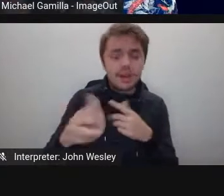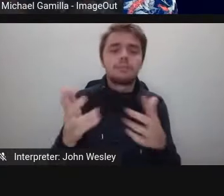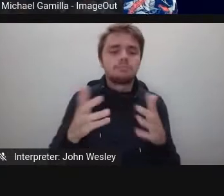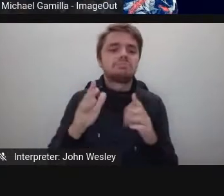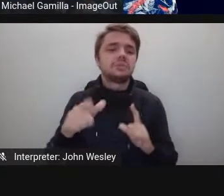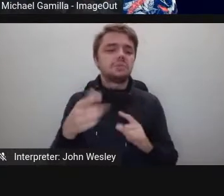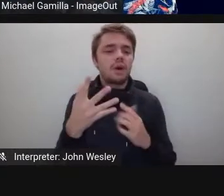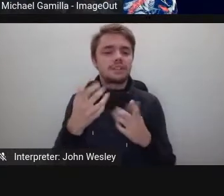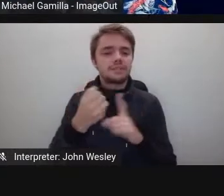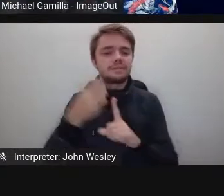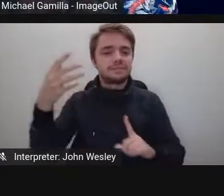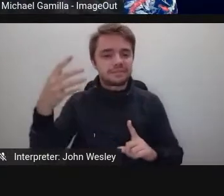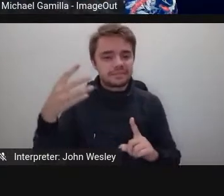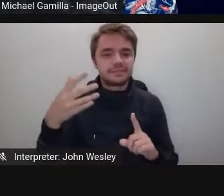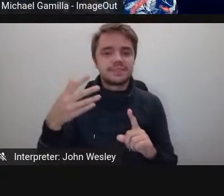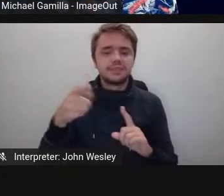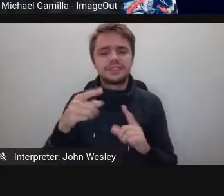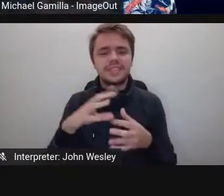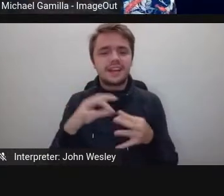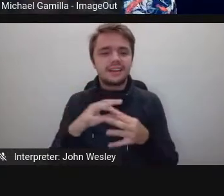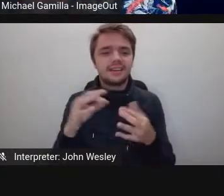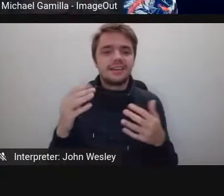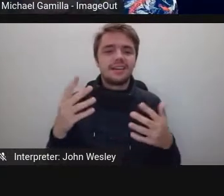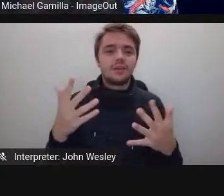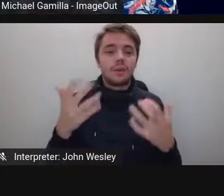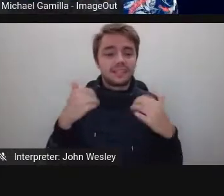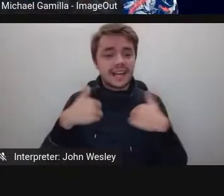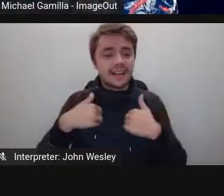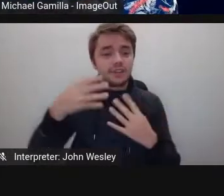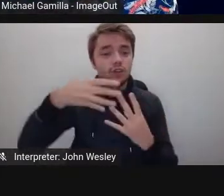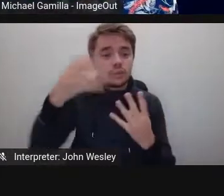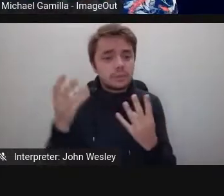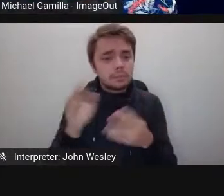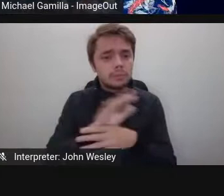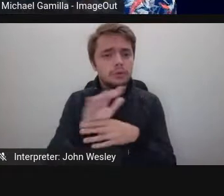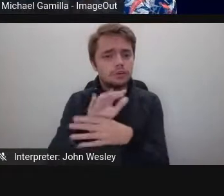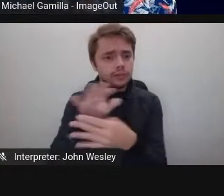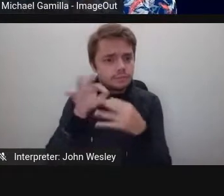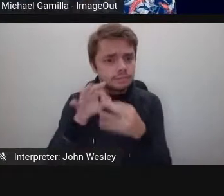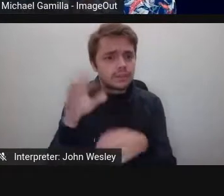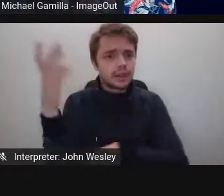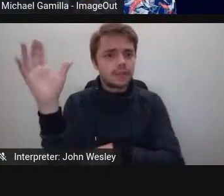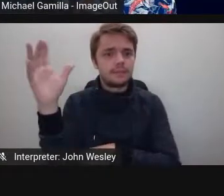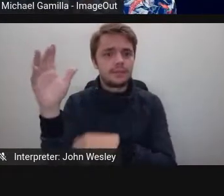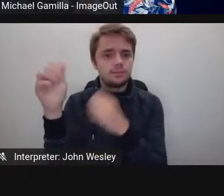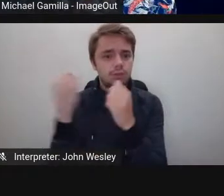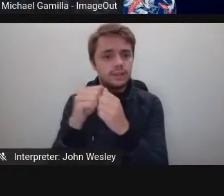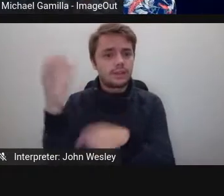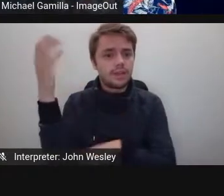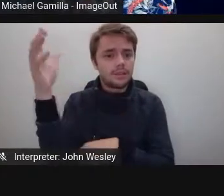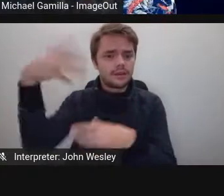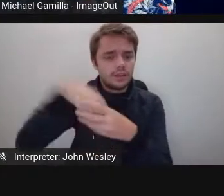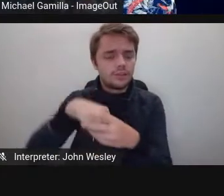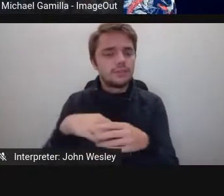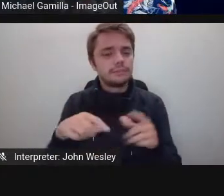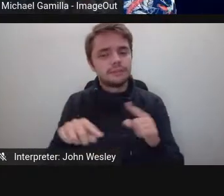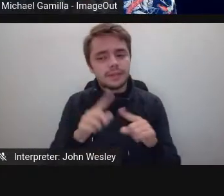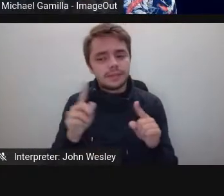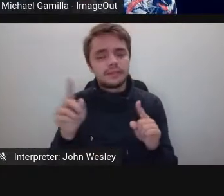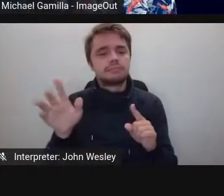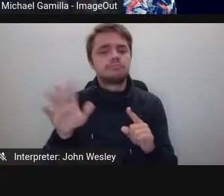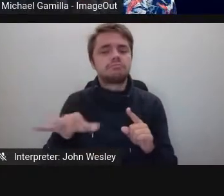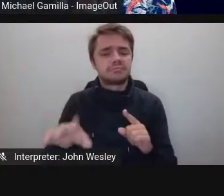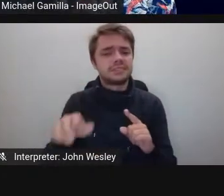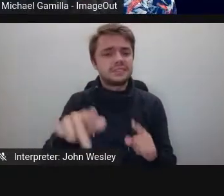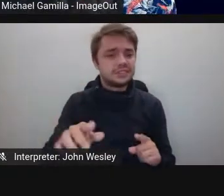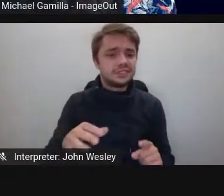that there's a queer film that's made from Colombia, talking about Colombia. But were you afraid of what kind